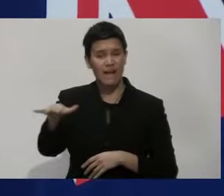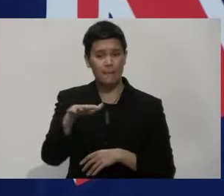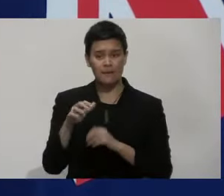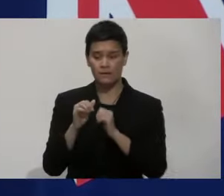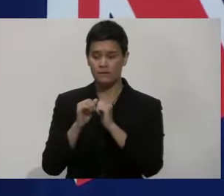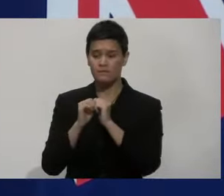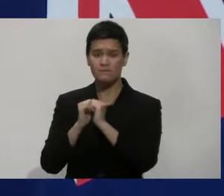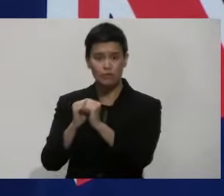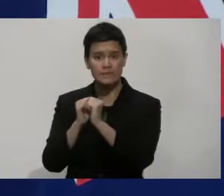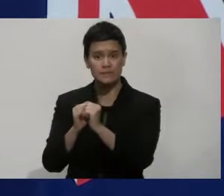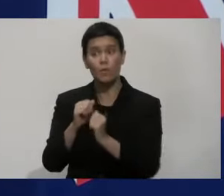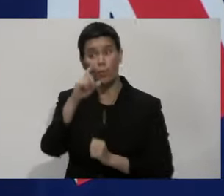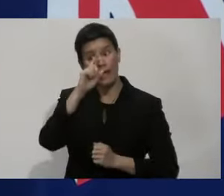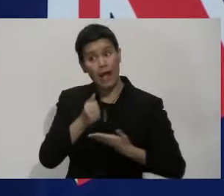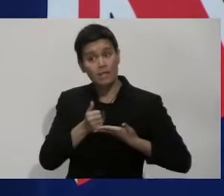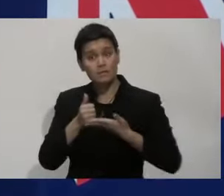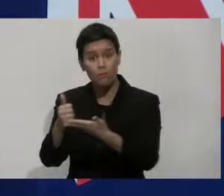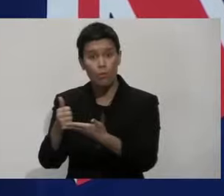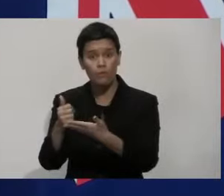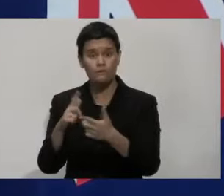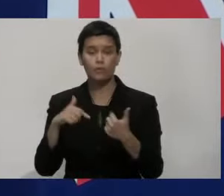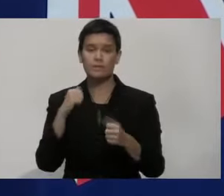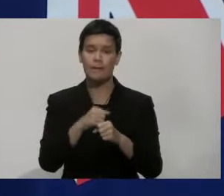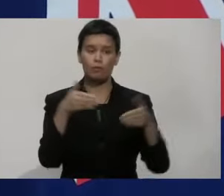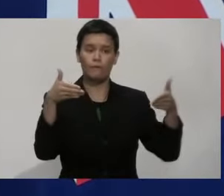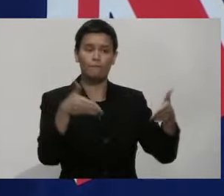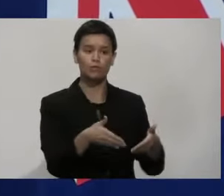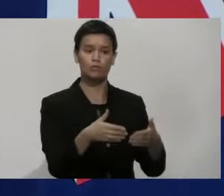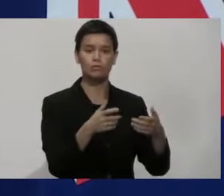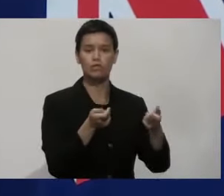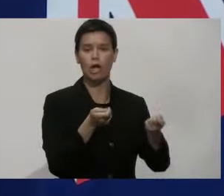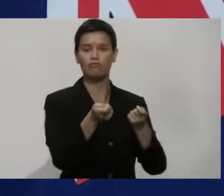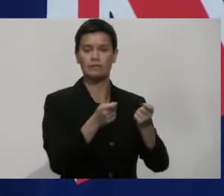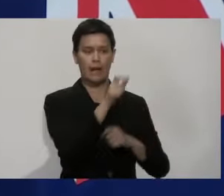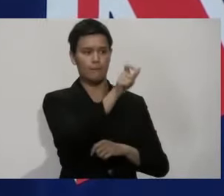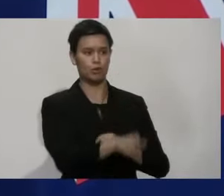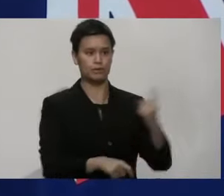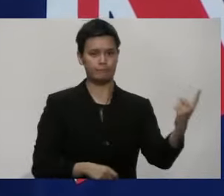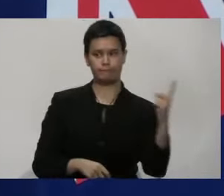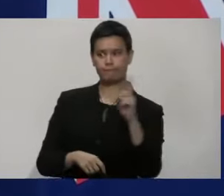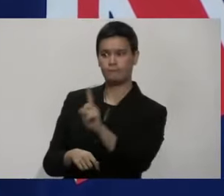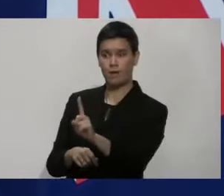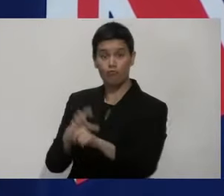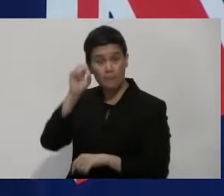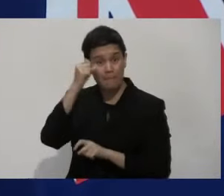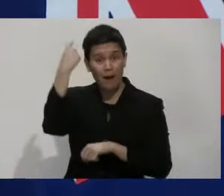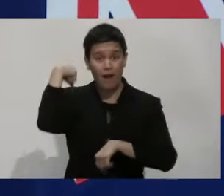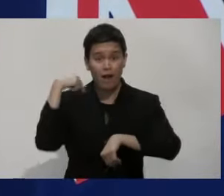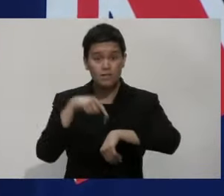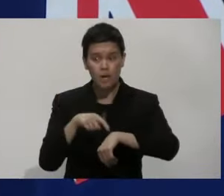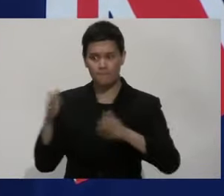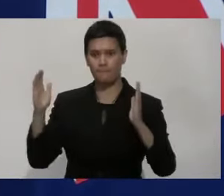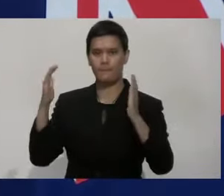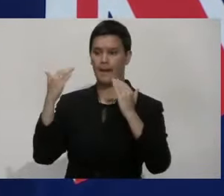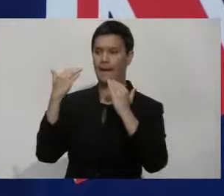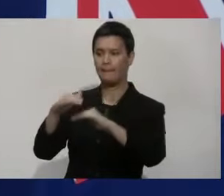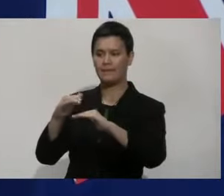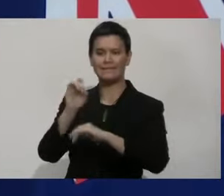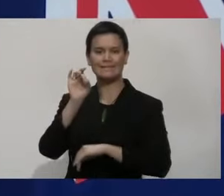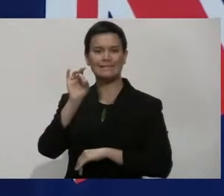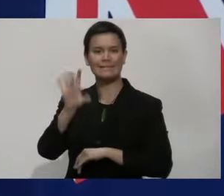funeral directors. So remember the first time we stepped into level 2, we had a blanket 10-person limit for gatherings. But